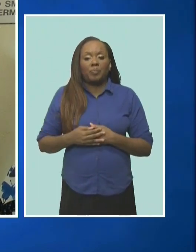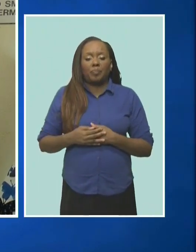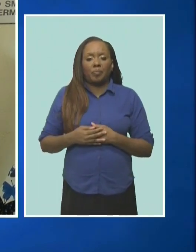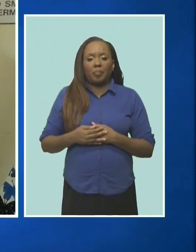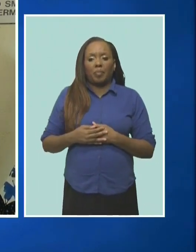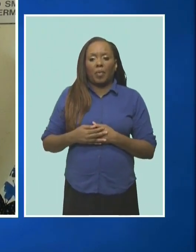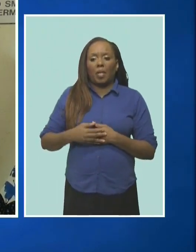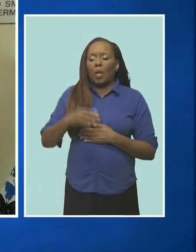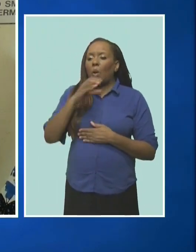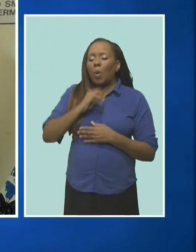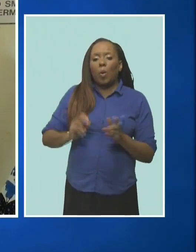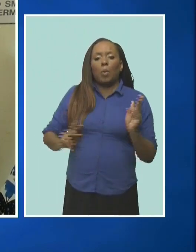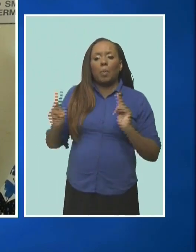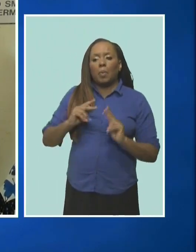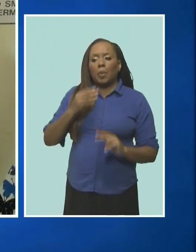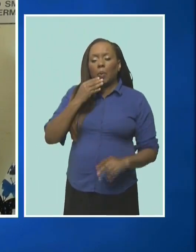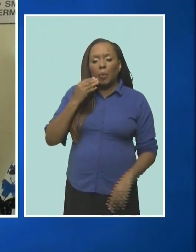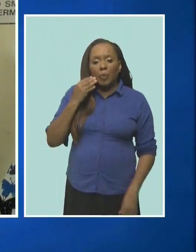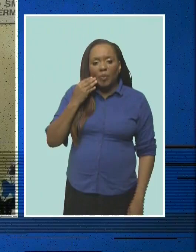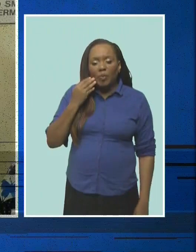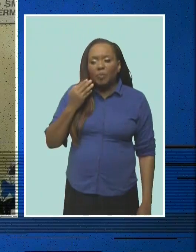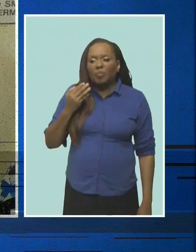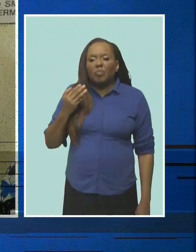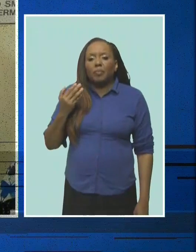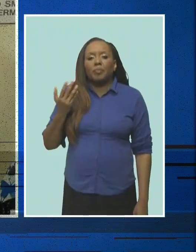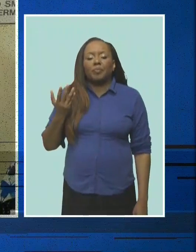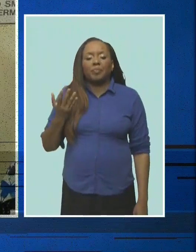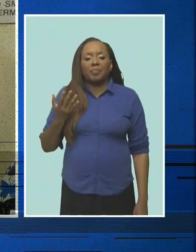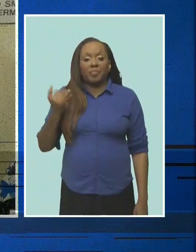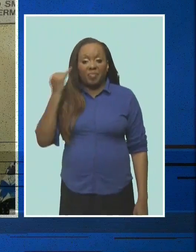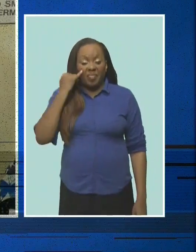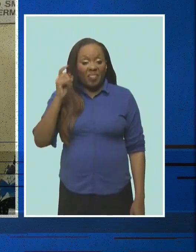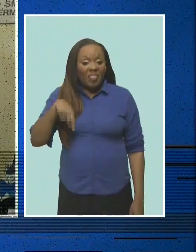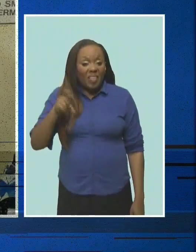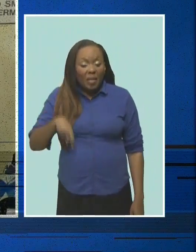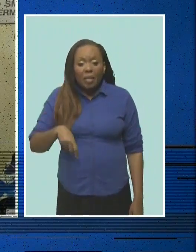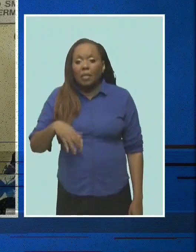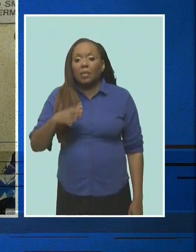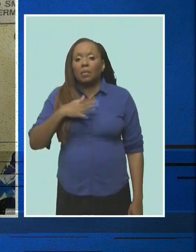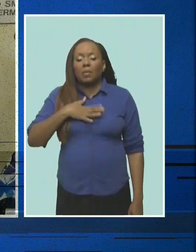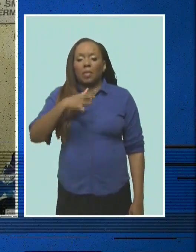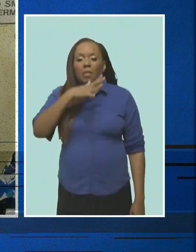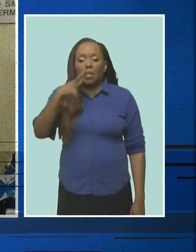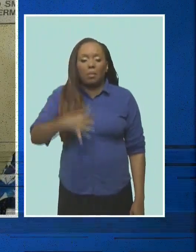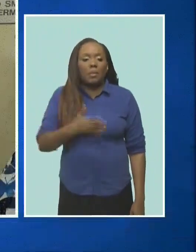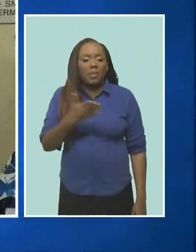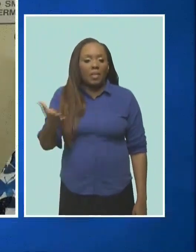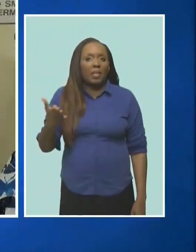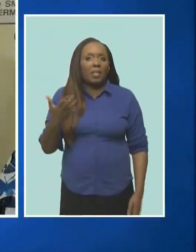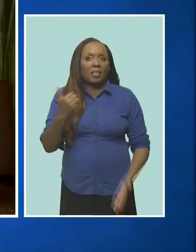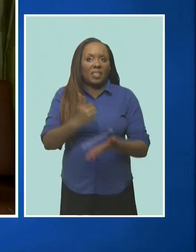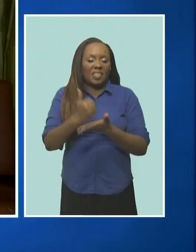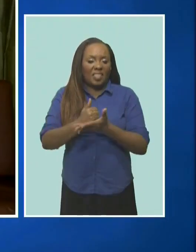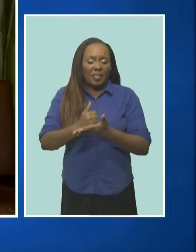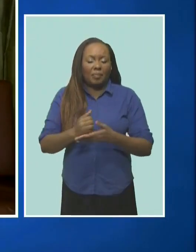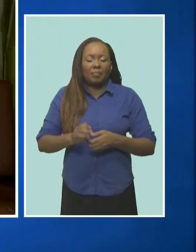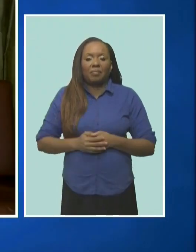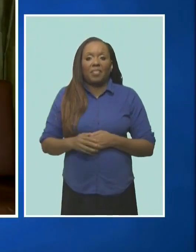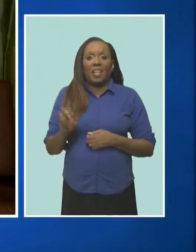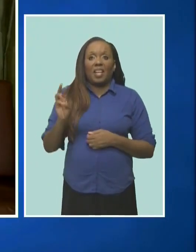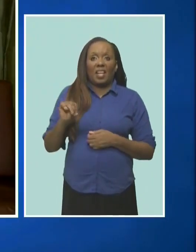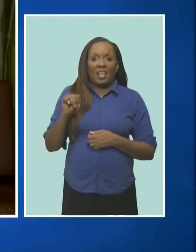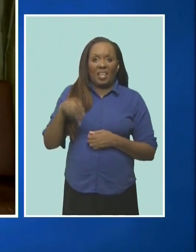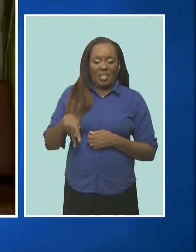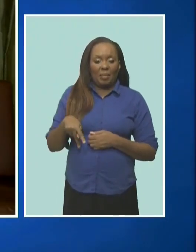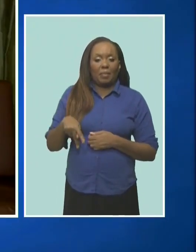homes of the elderly, wherever they were, and wherever there was a need in the village, she would be there to assist. Member of Parliament and Elder